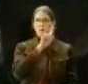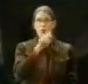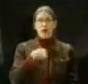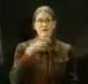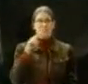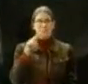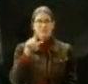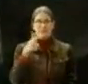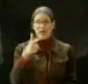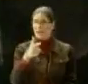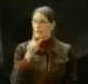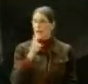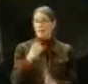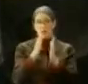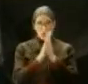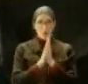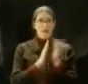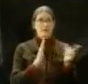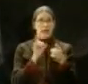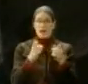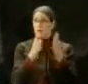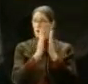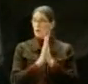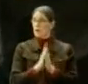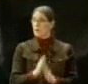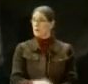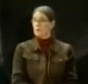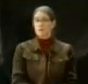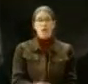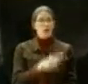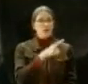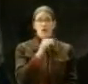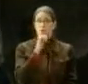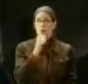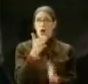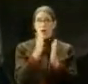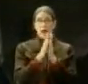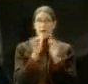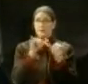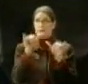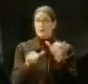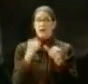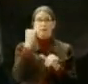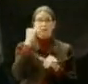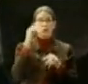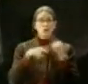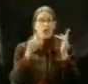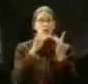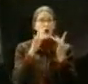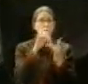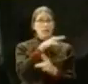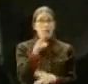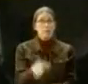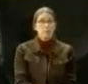second? They have to request to be sworn in. Question. They were not asked to stay. What if you can't reach some of these?